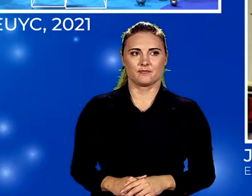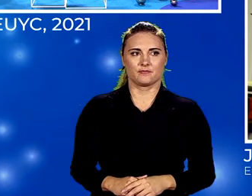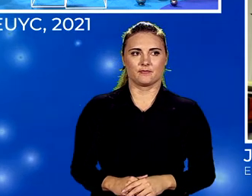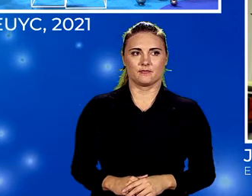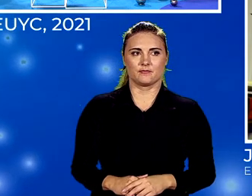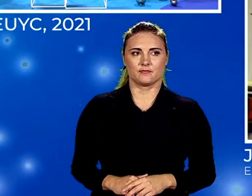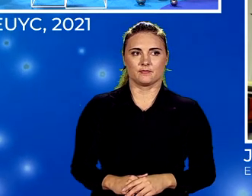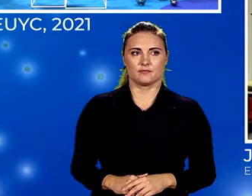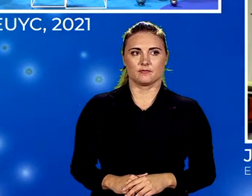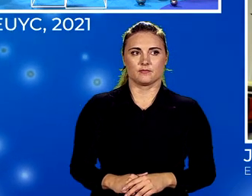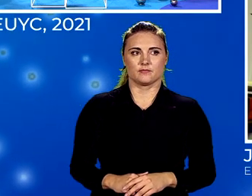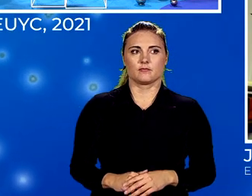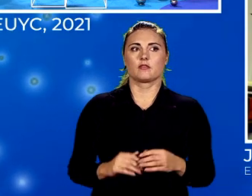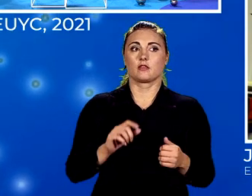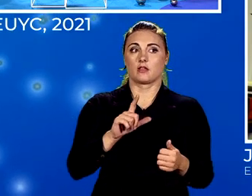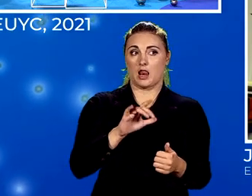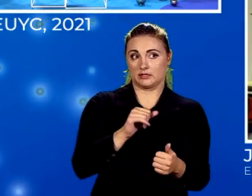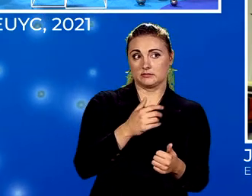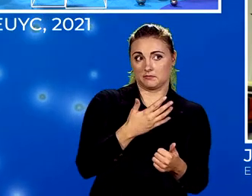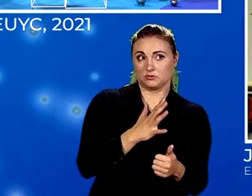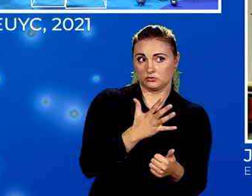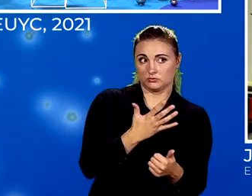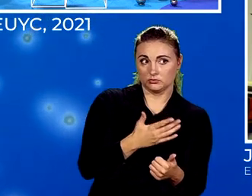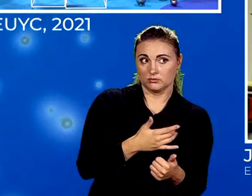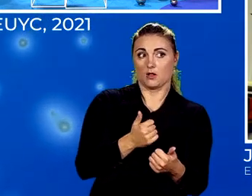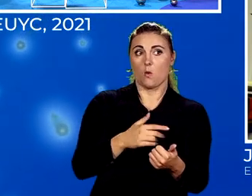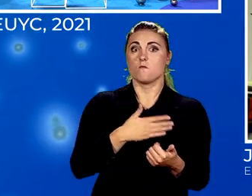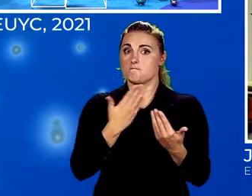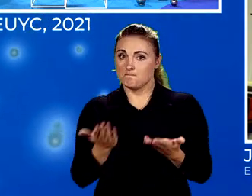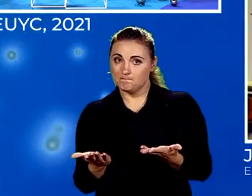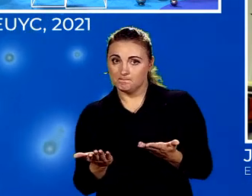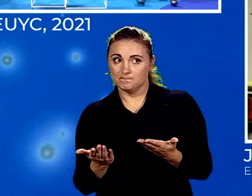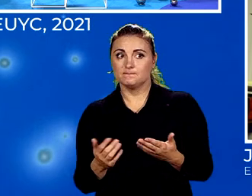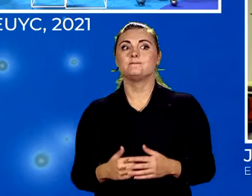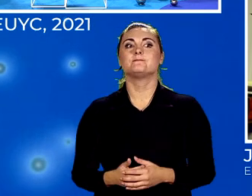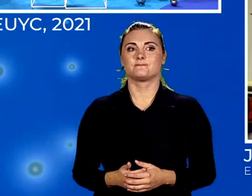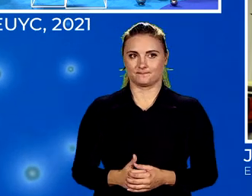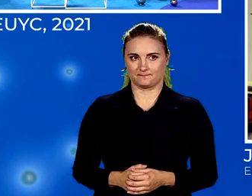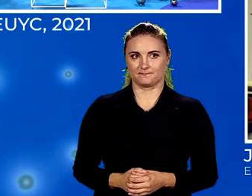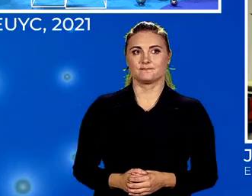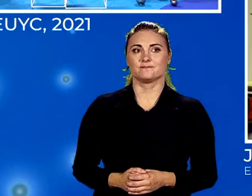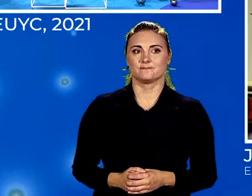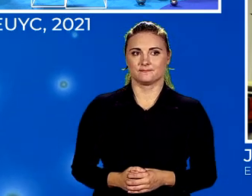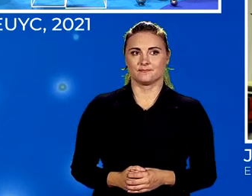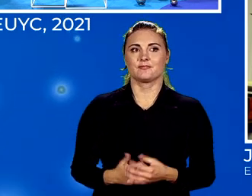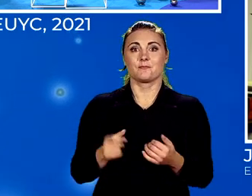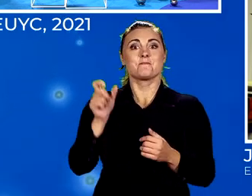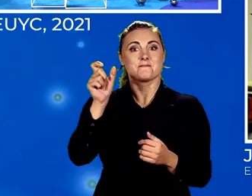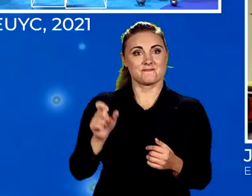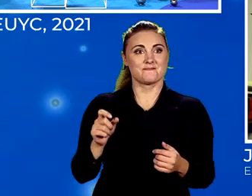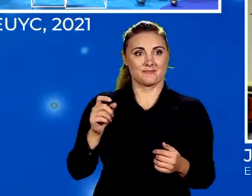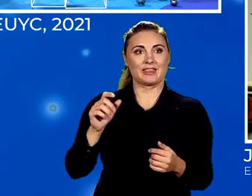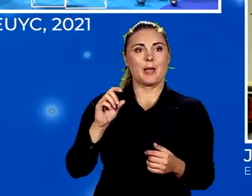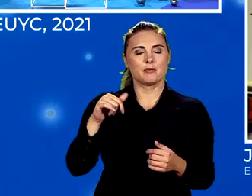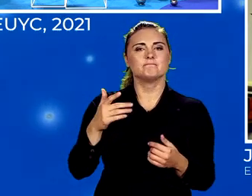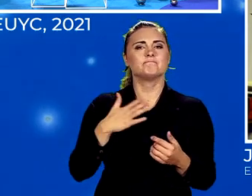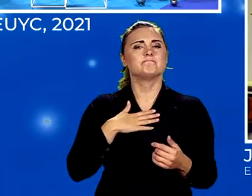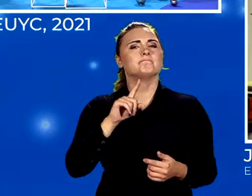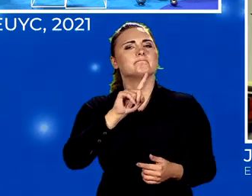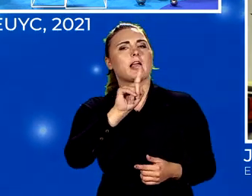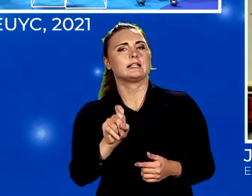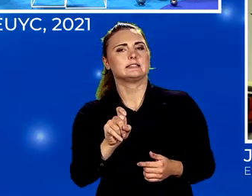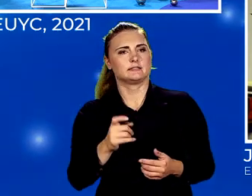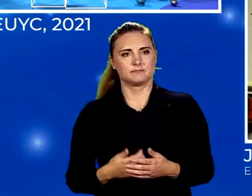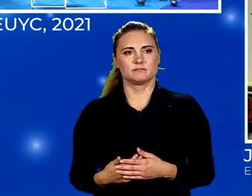the answer. Okay. Can Hi, you Damiana. Hear me now? Yes, perfect. Hello. So my question is for